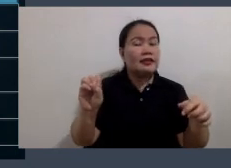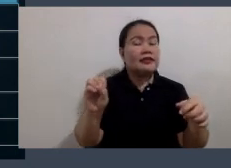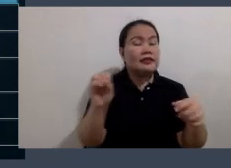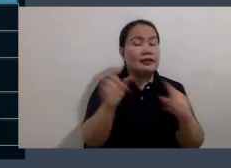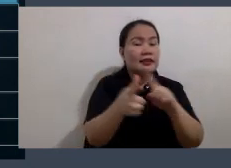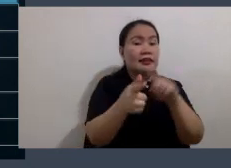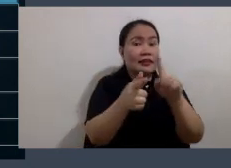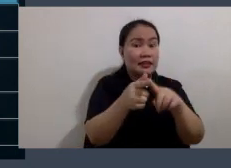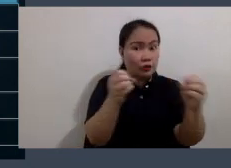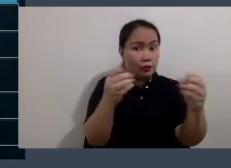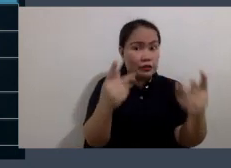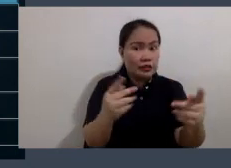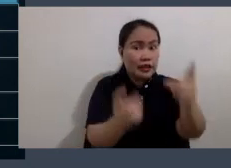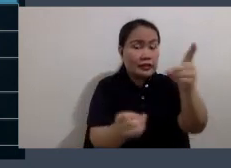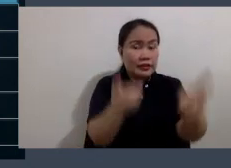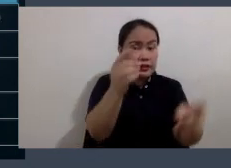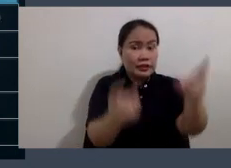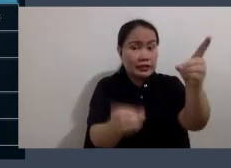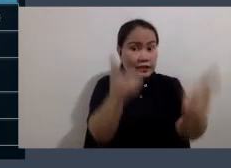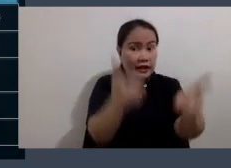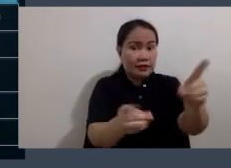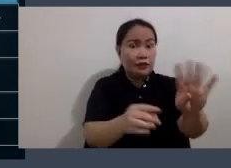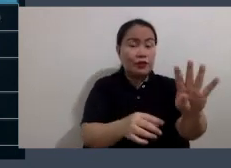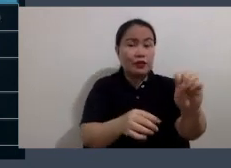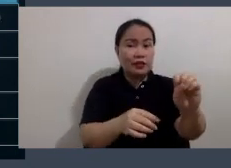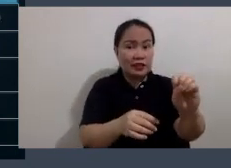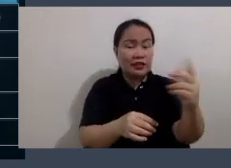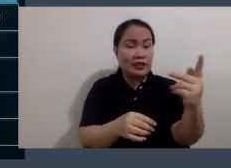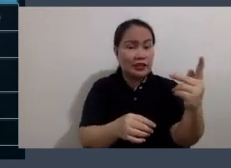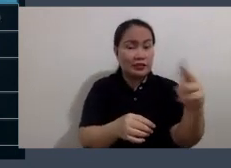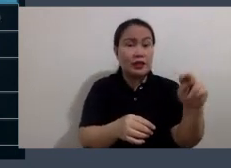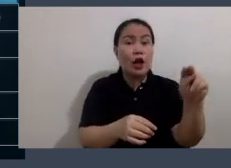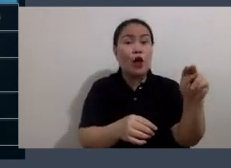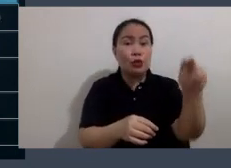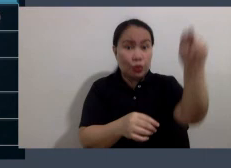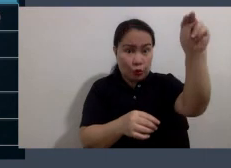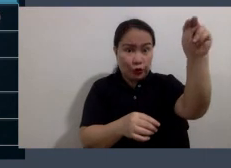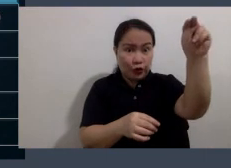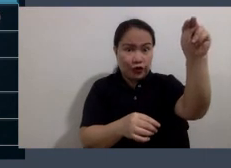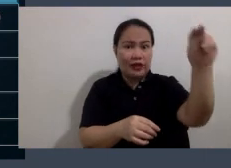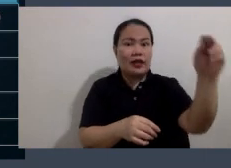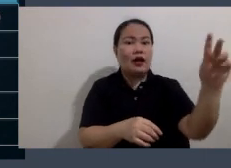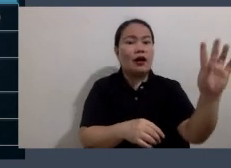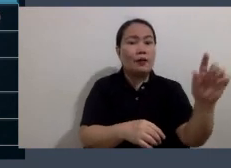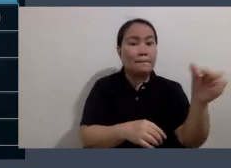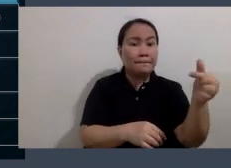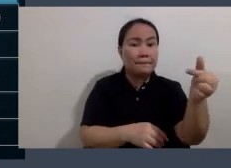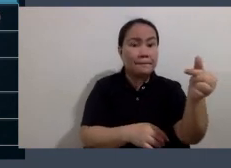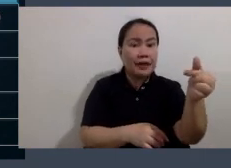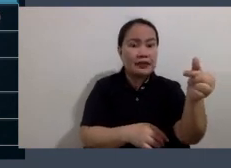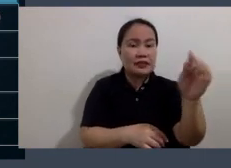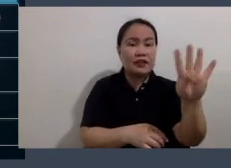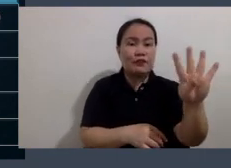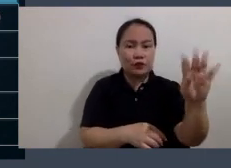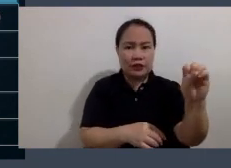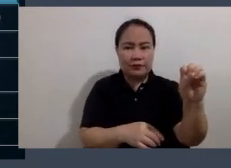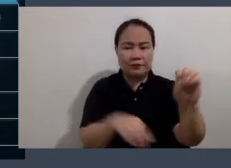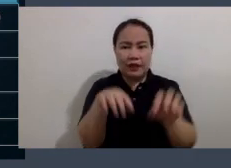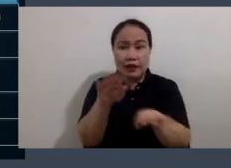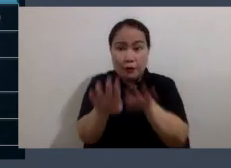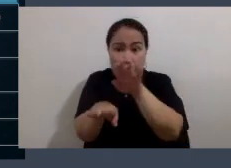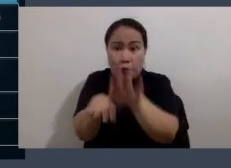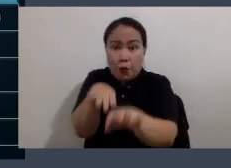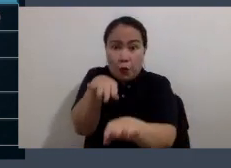drive 40 kilometers north, and that will become positive 40. Next, walk 5 steps forward, that is walk